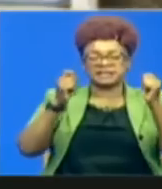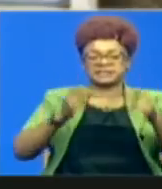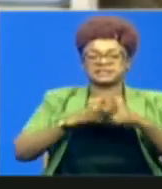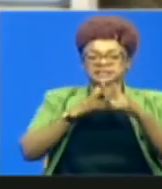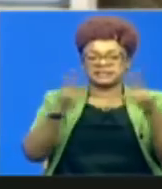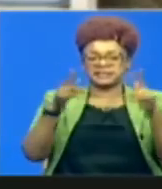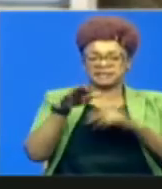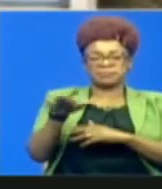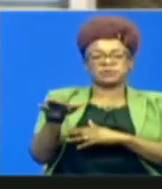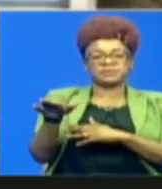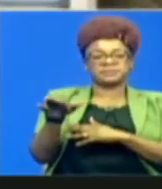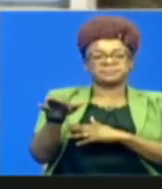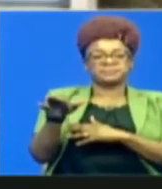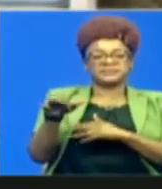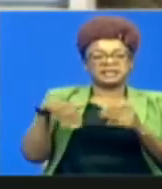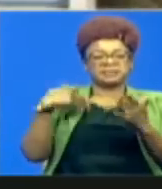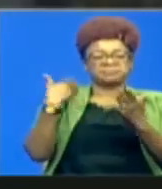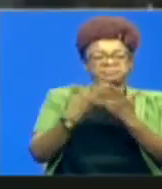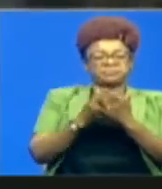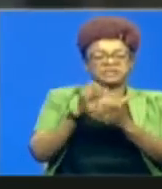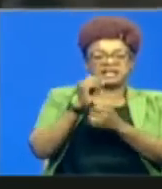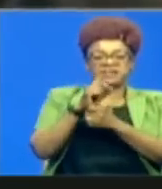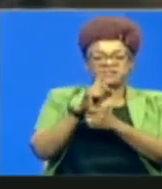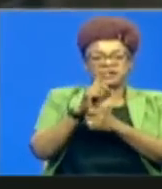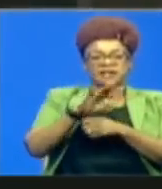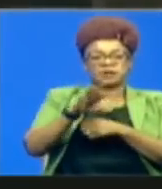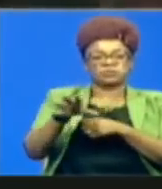morning in up to 11 counties.